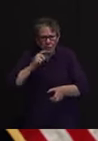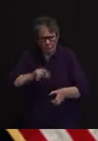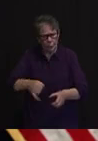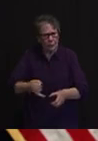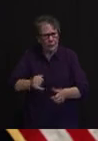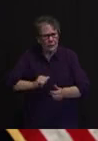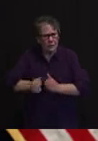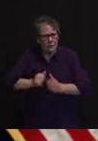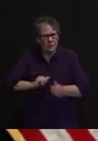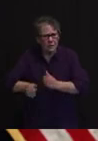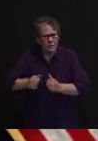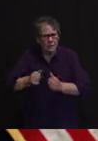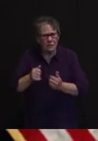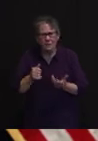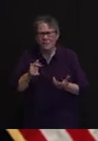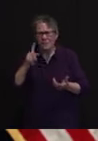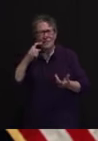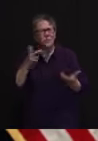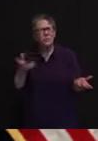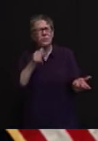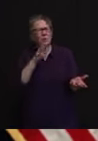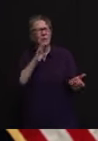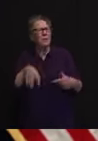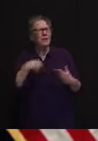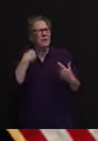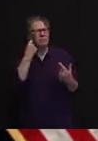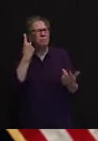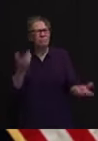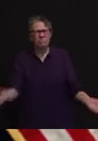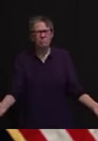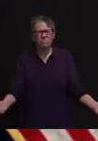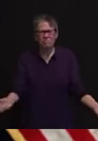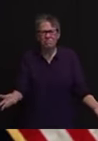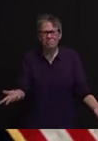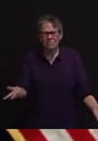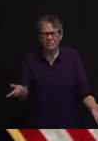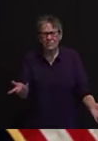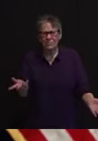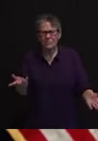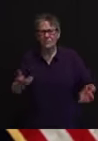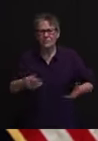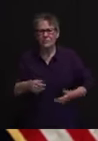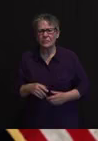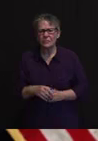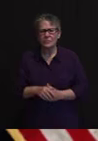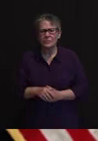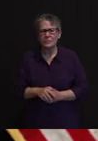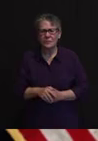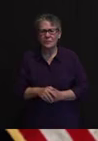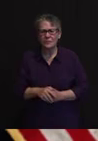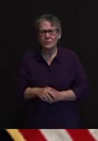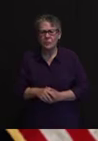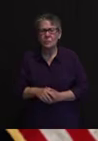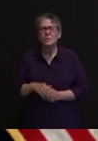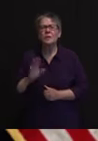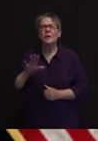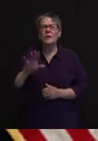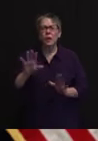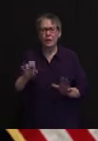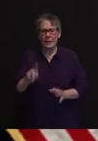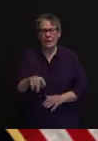Joe Biden, but he's still remaining on the ballot. Do you think that he should pull himself off of that as the titular head of the Democratic Party?